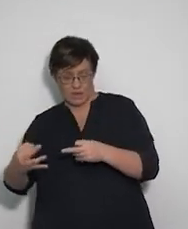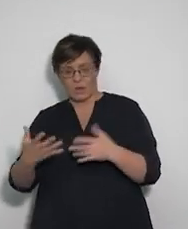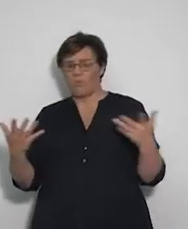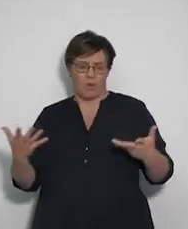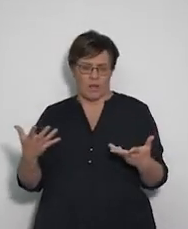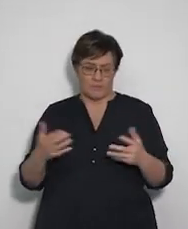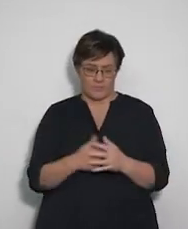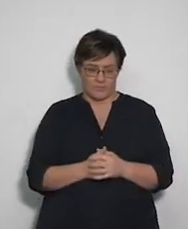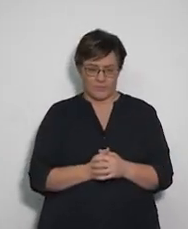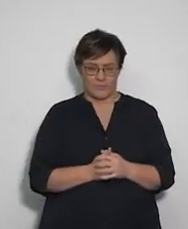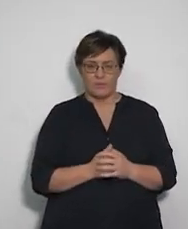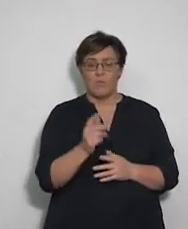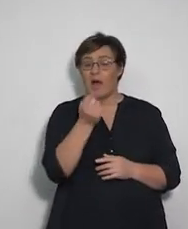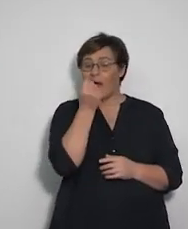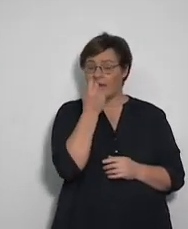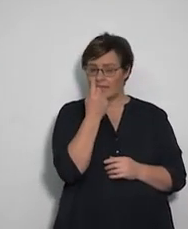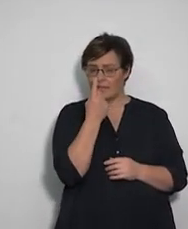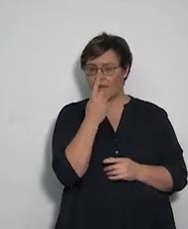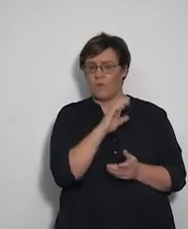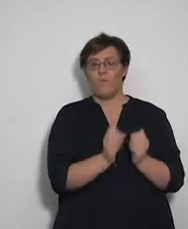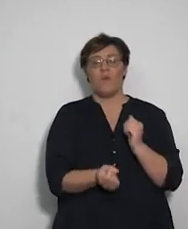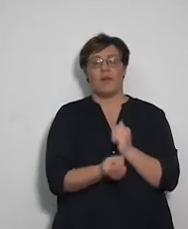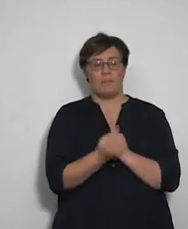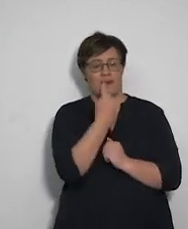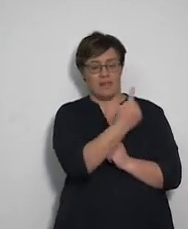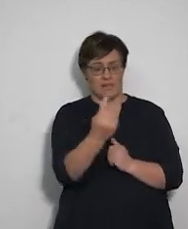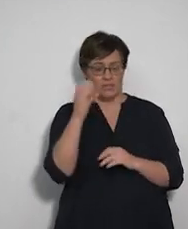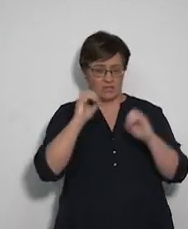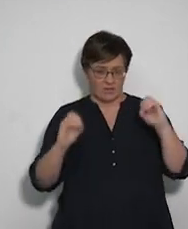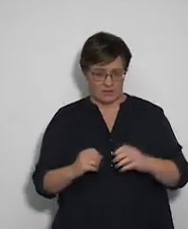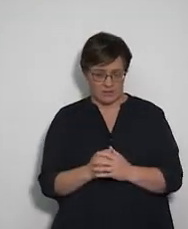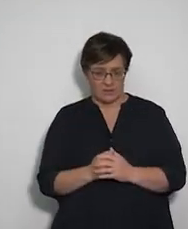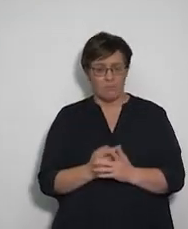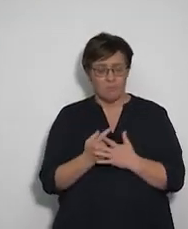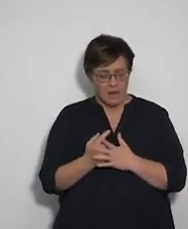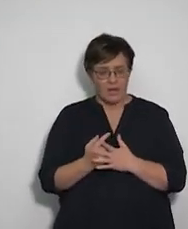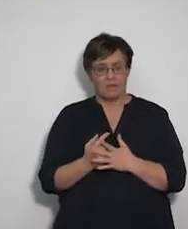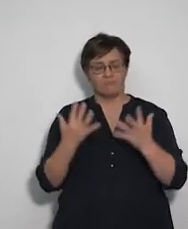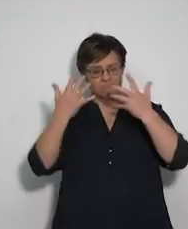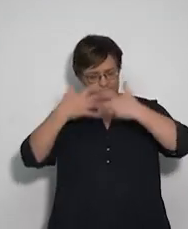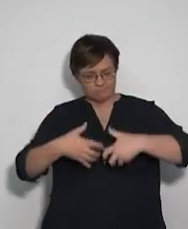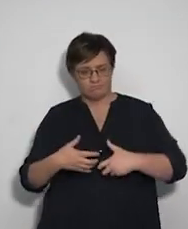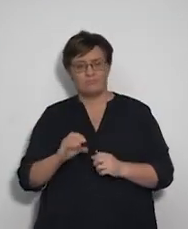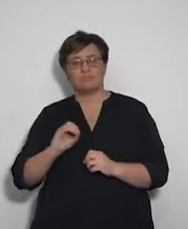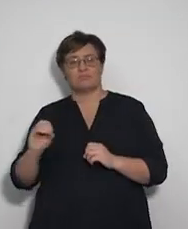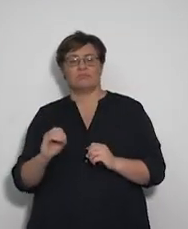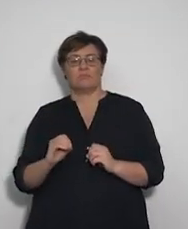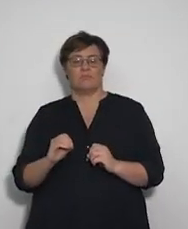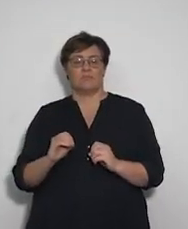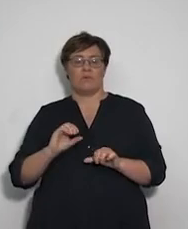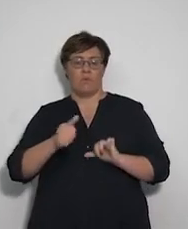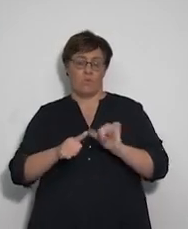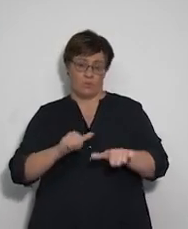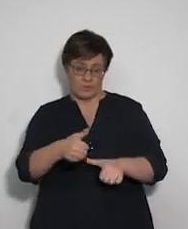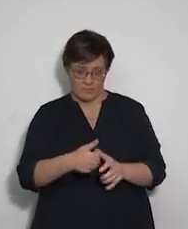to arrange these in the correct sequence, we would have to understand what is happening in each cell to be able to chronologically place these in the correct